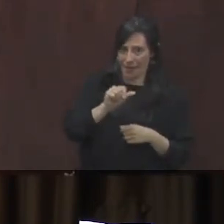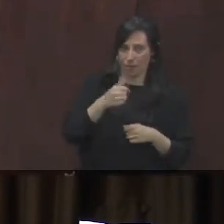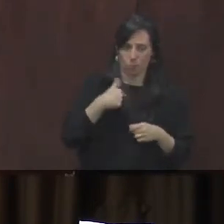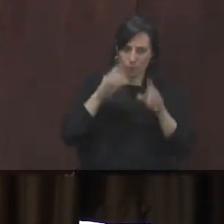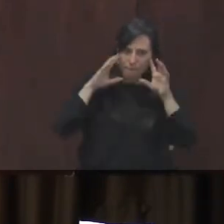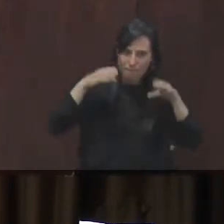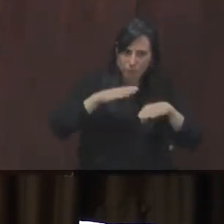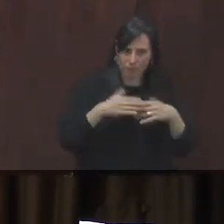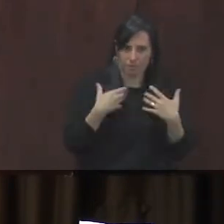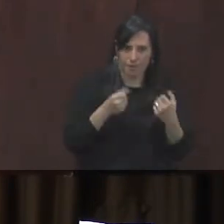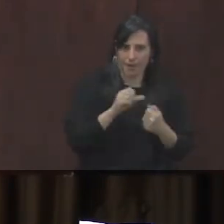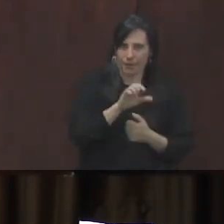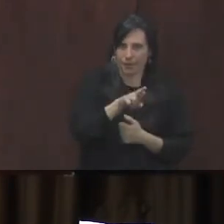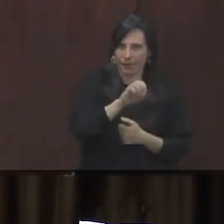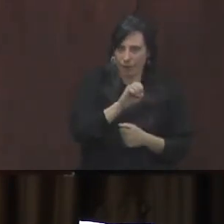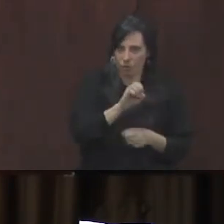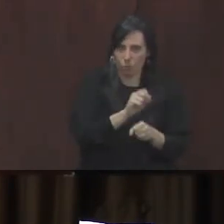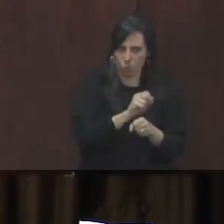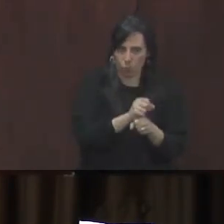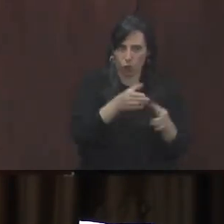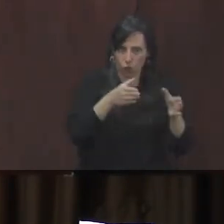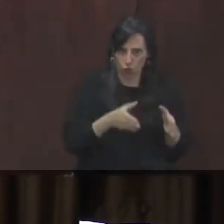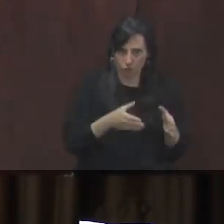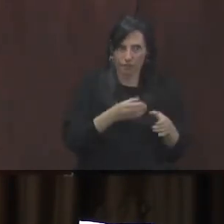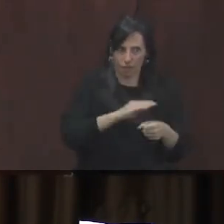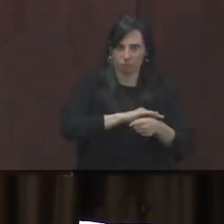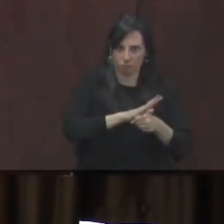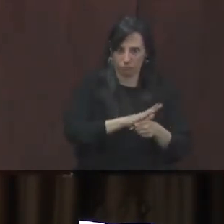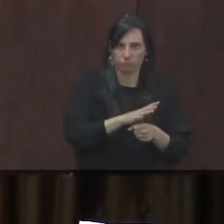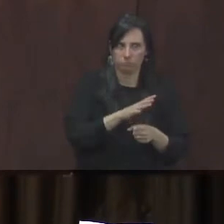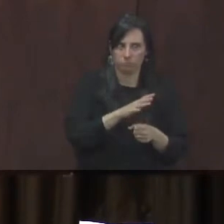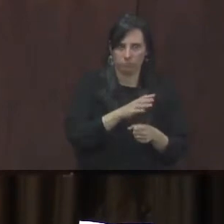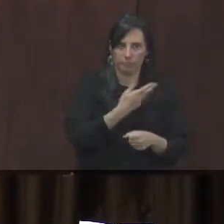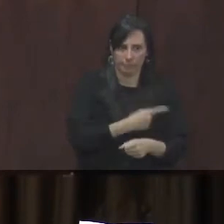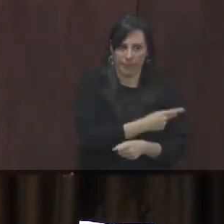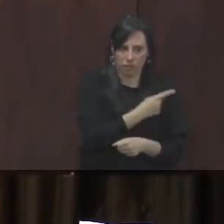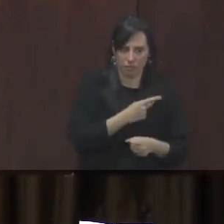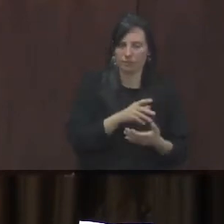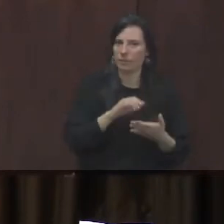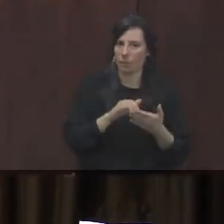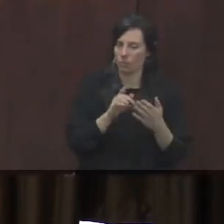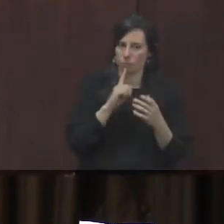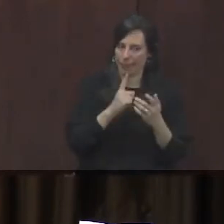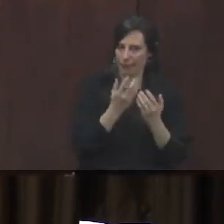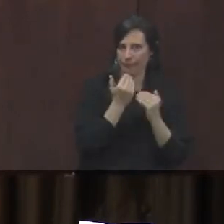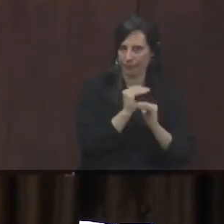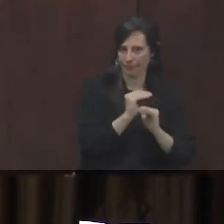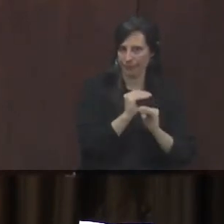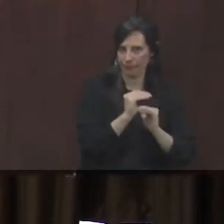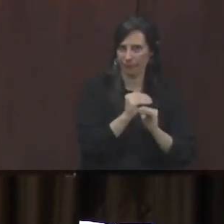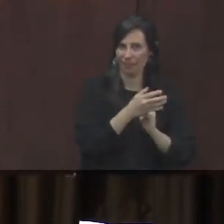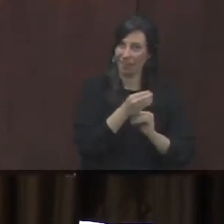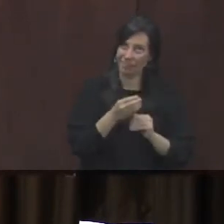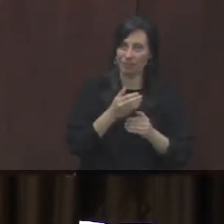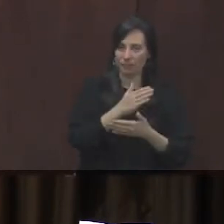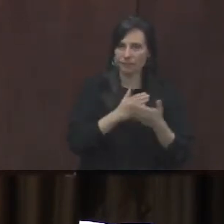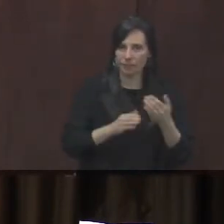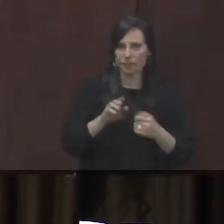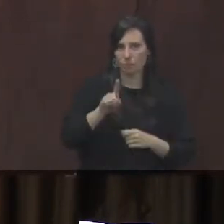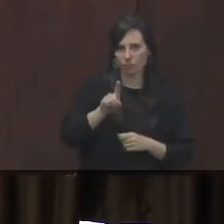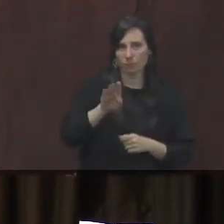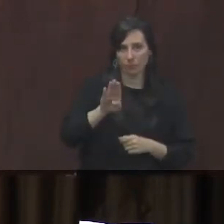So that was extremely prescriptive as to how that was going to come out. And to a certain degree, even 1B1, which is